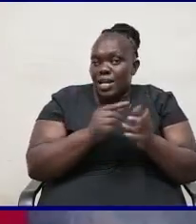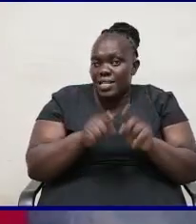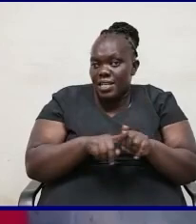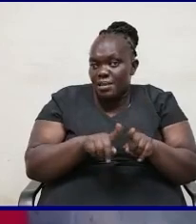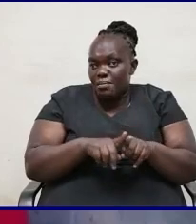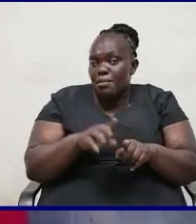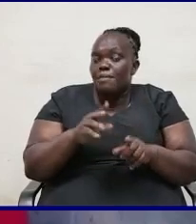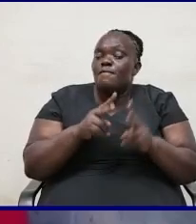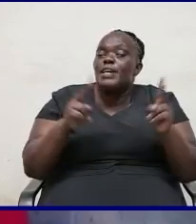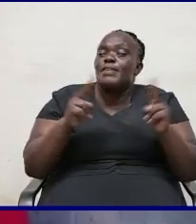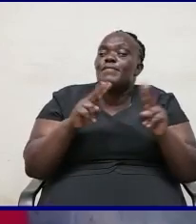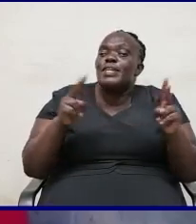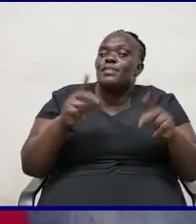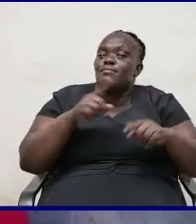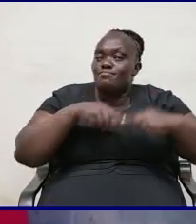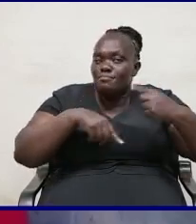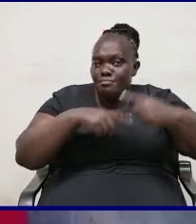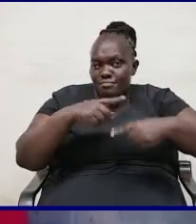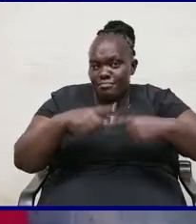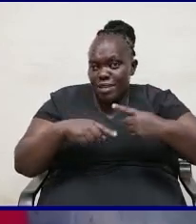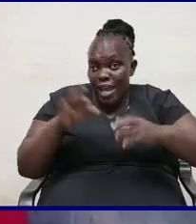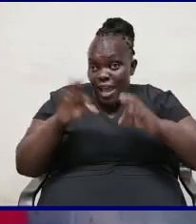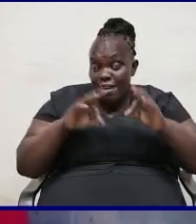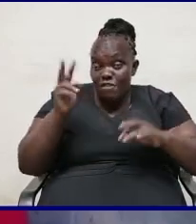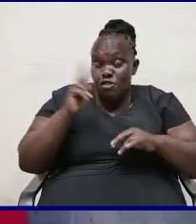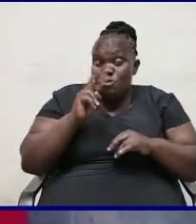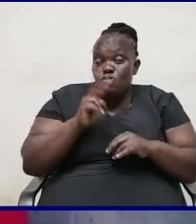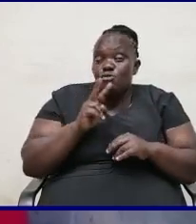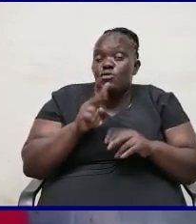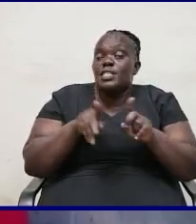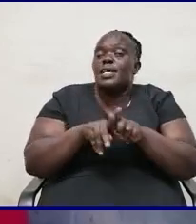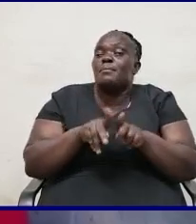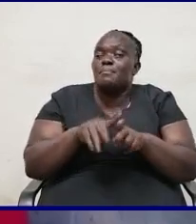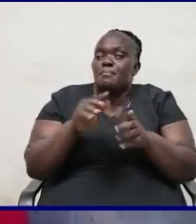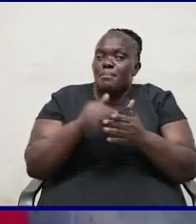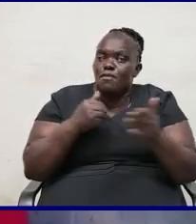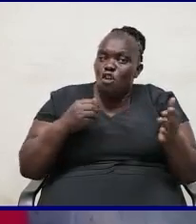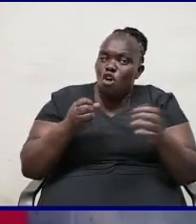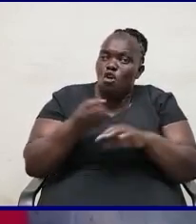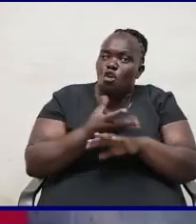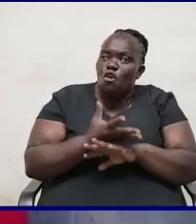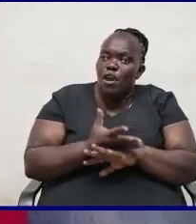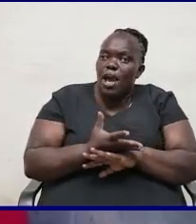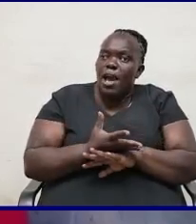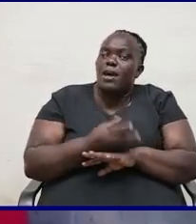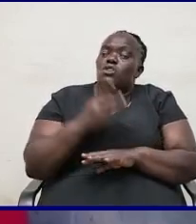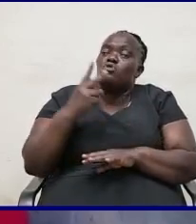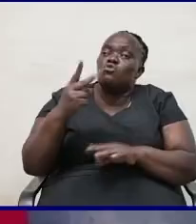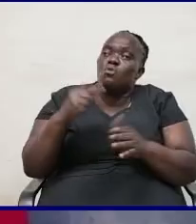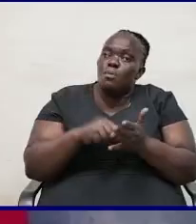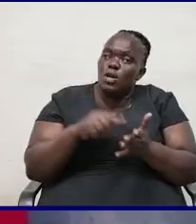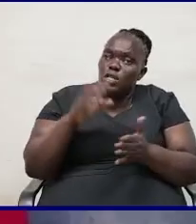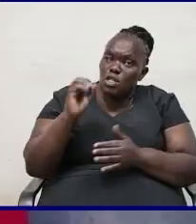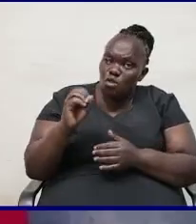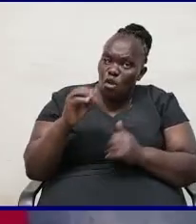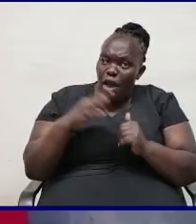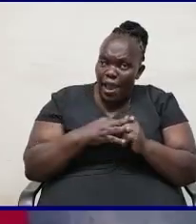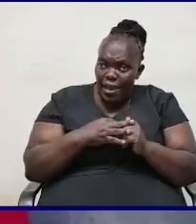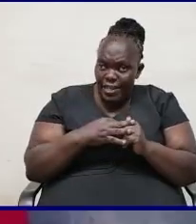growth has been very, very progressive. If you look at just before COVID-19, we were at